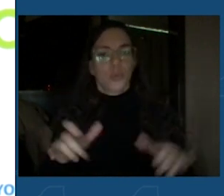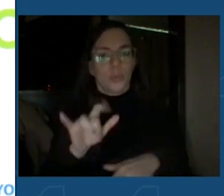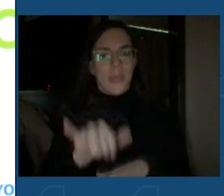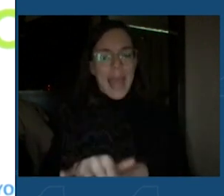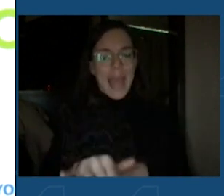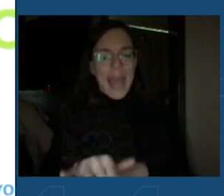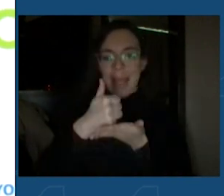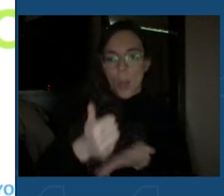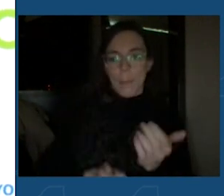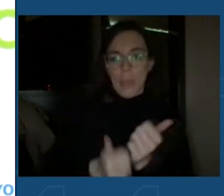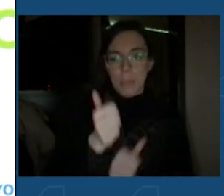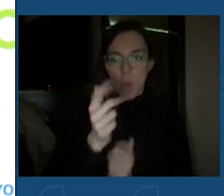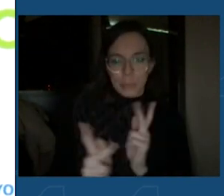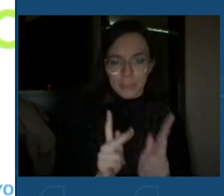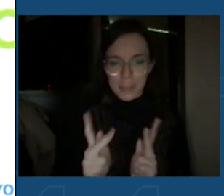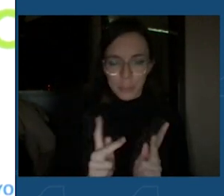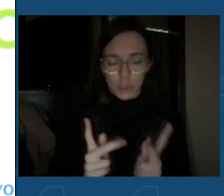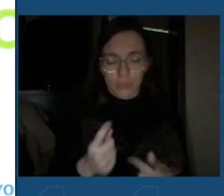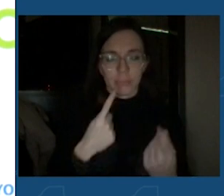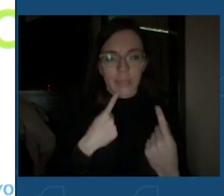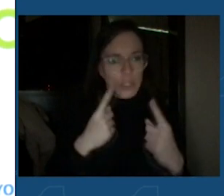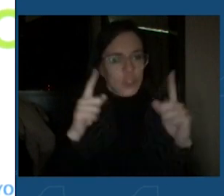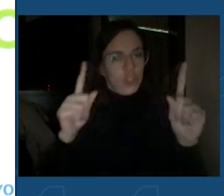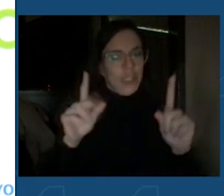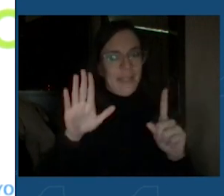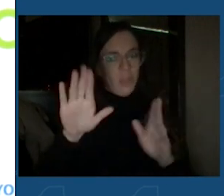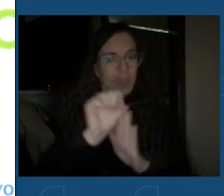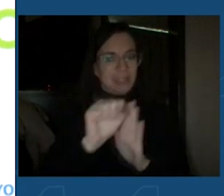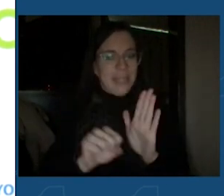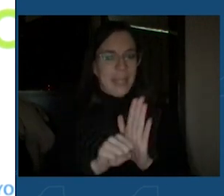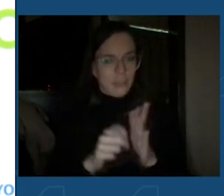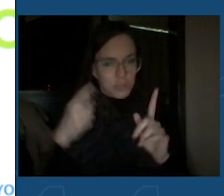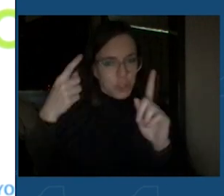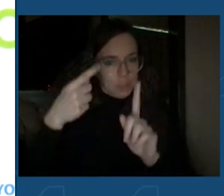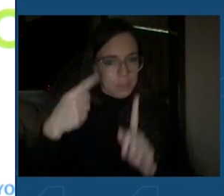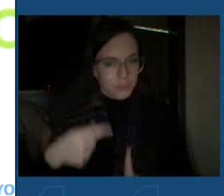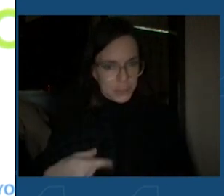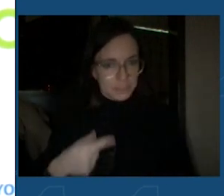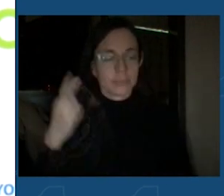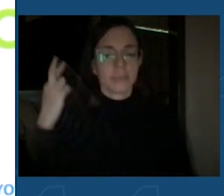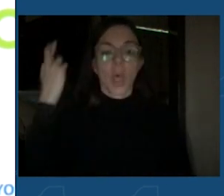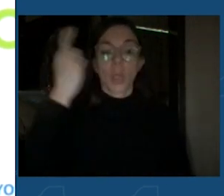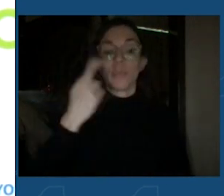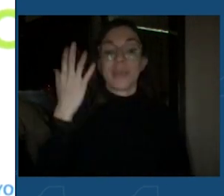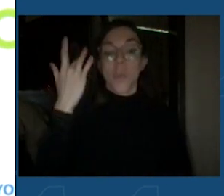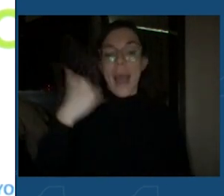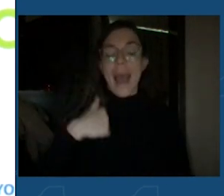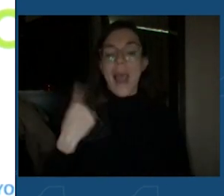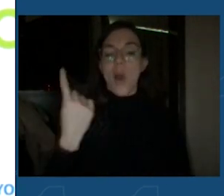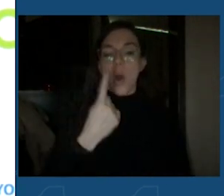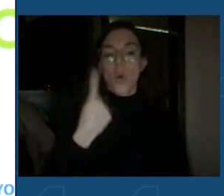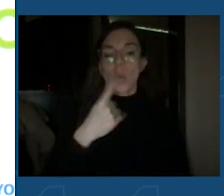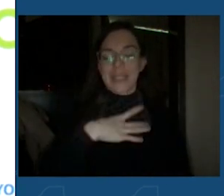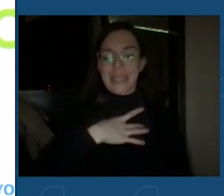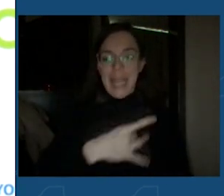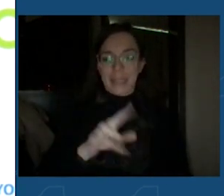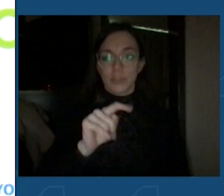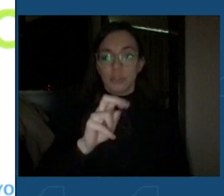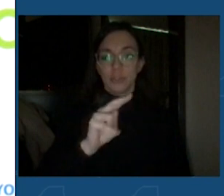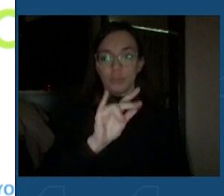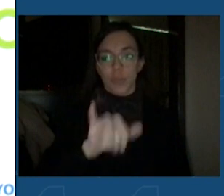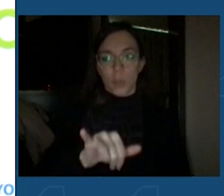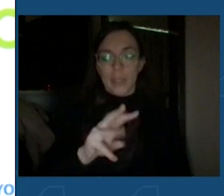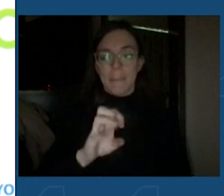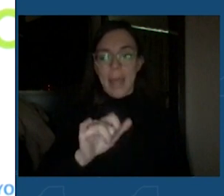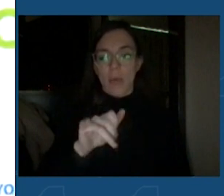people and achieve your stated objectives? The reason I always liked Tony Malkin is he was obsessed with answering